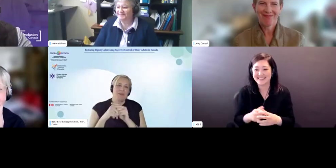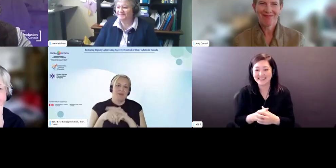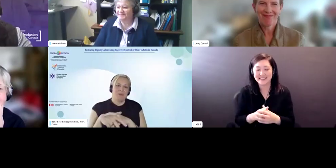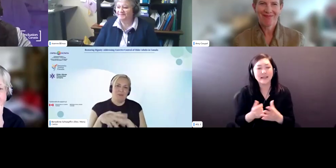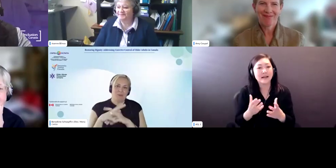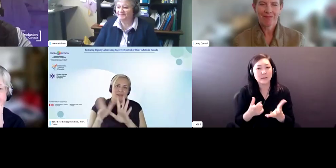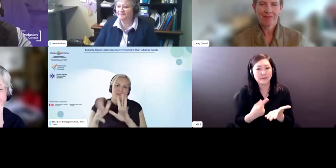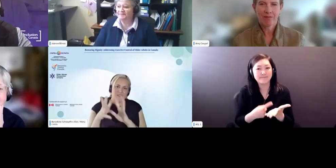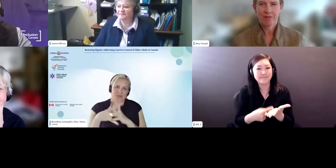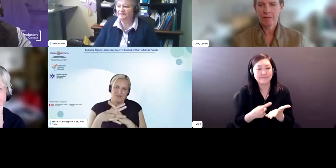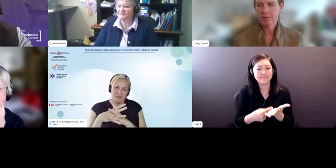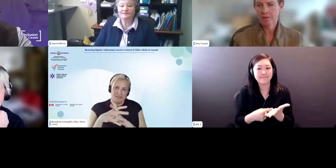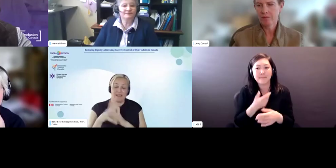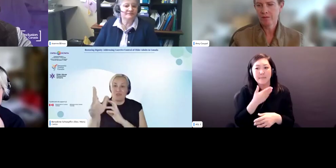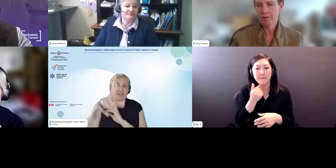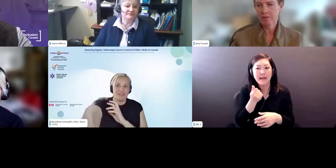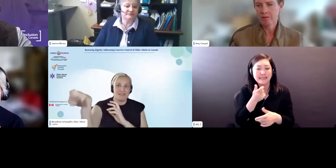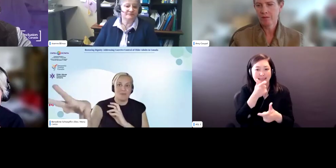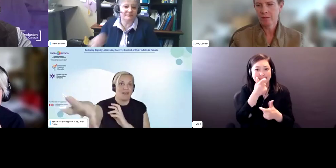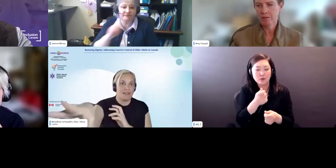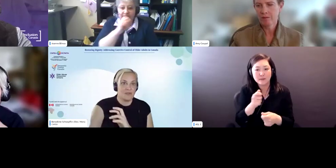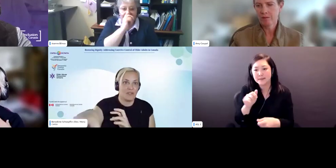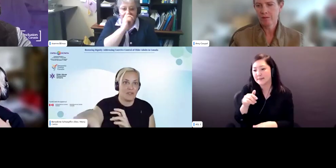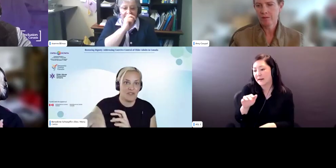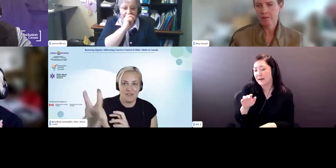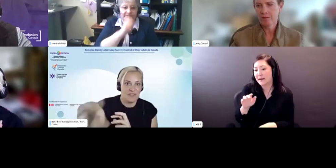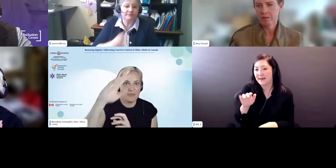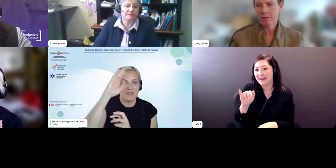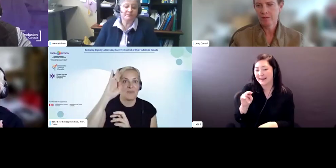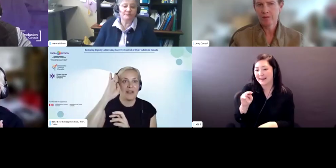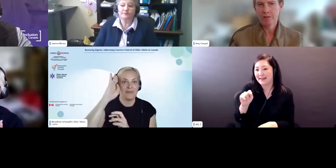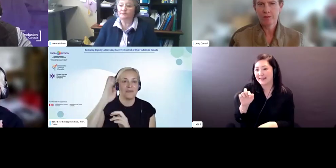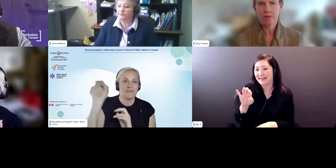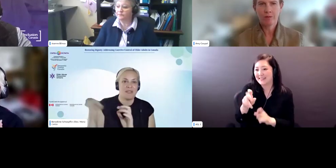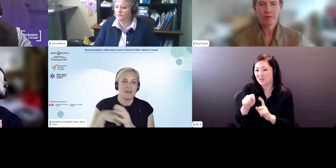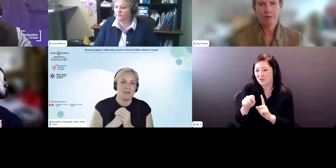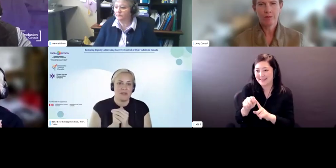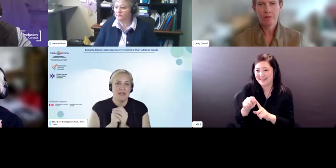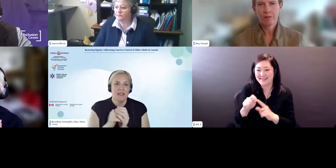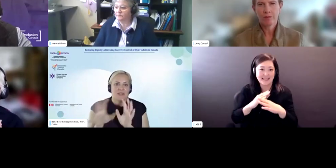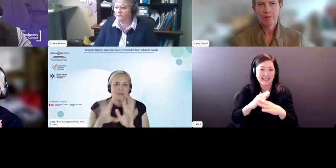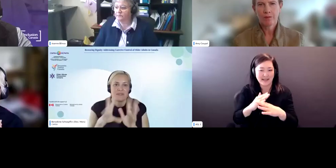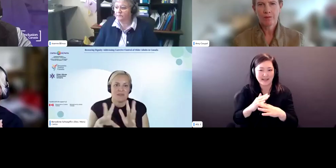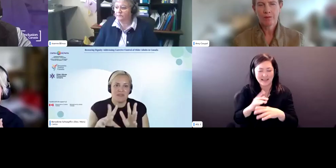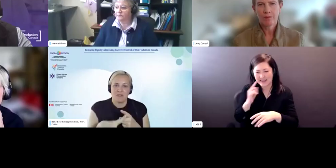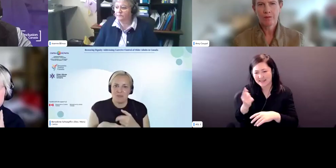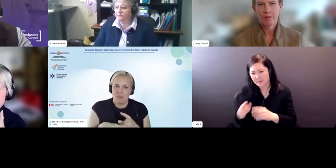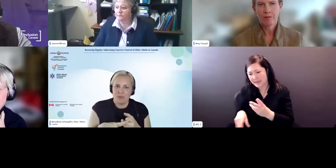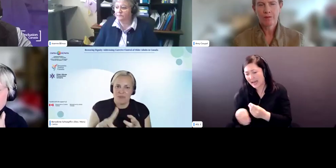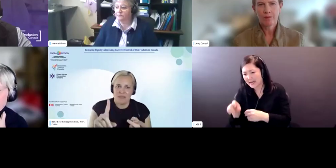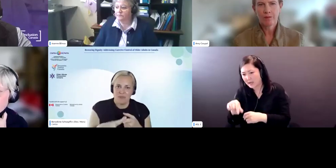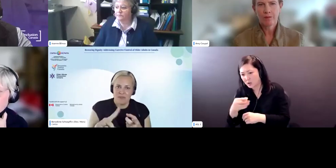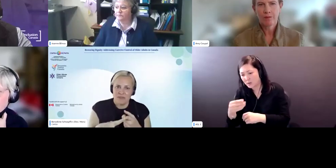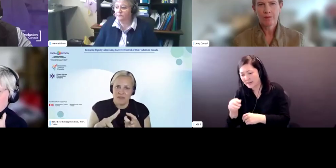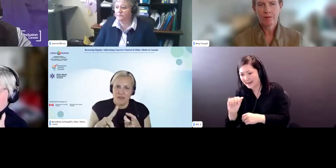talk about the best interest defense. Actually, I think someone asked the question in the chat box while you were speaking earlier. So this is something that was